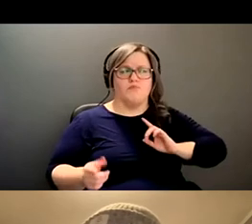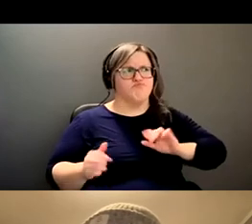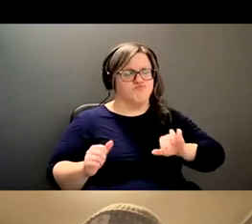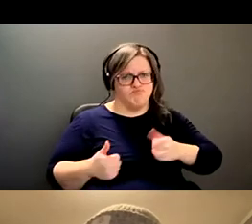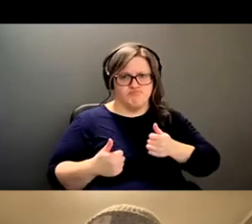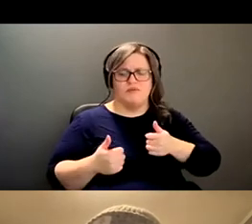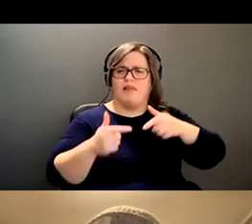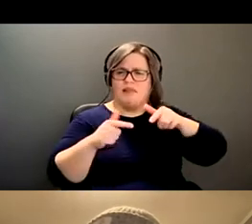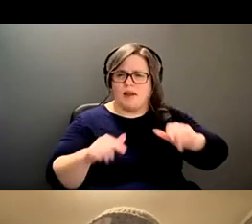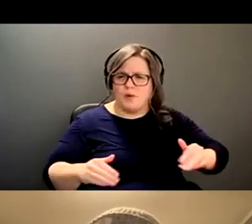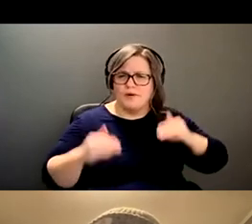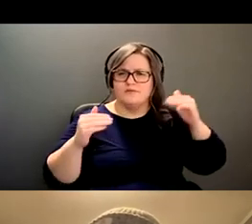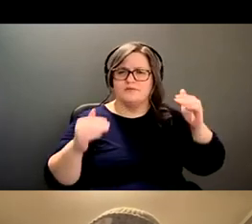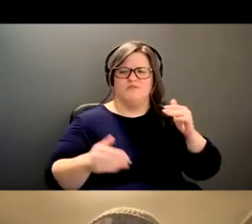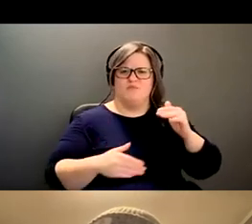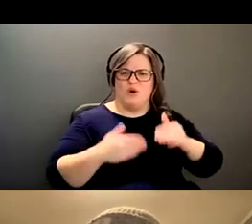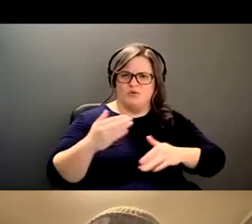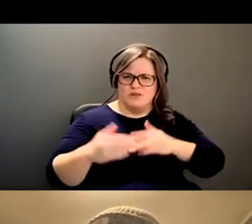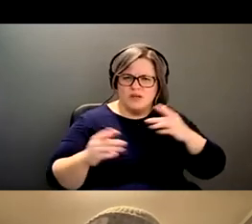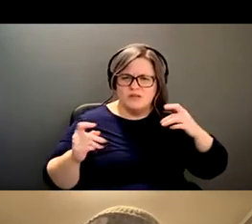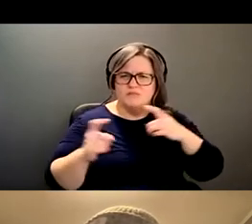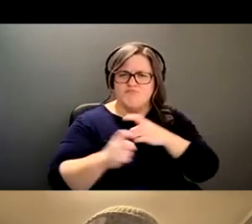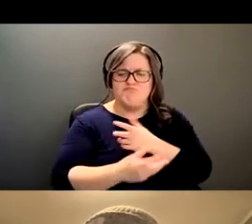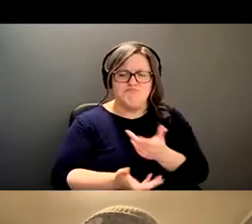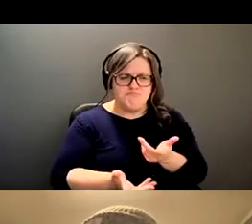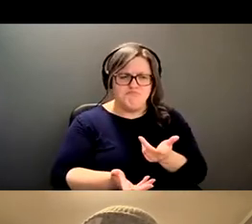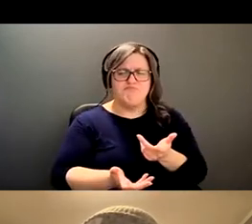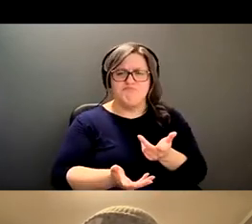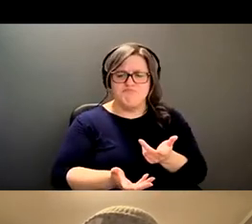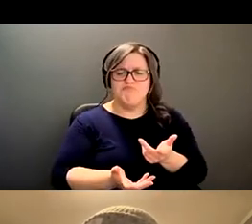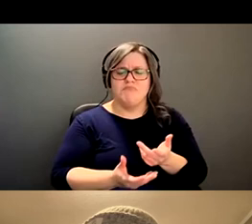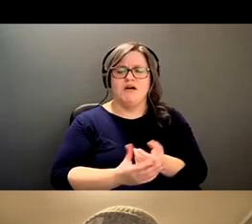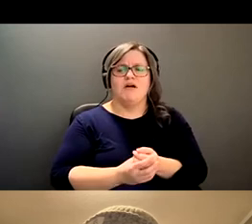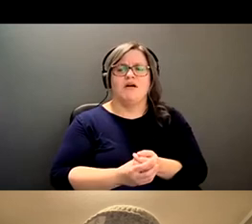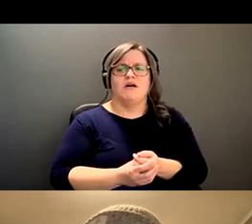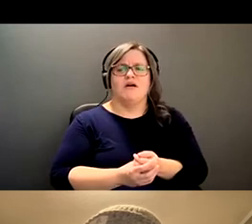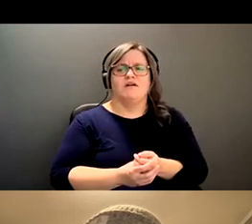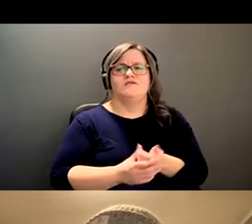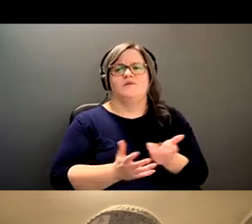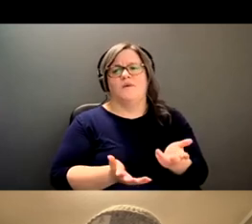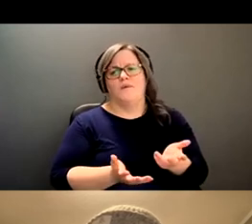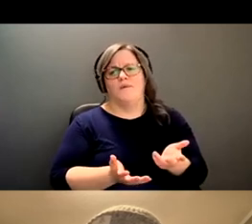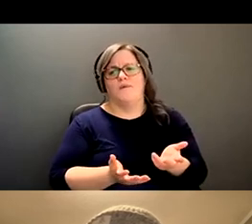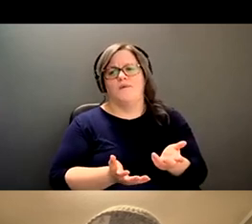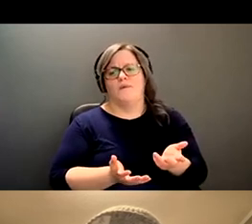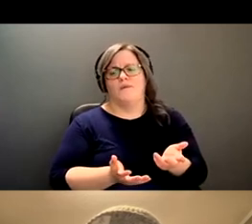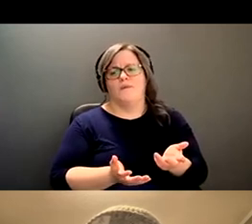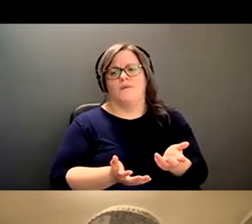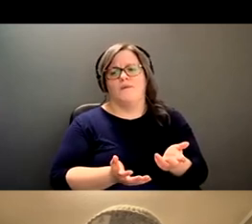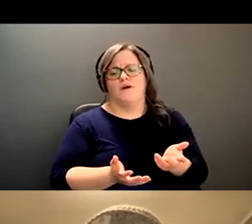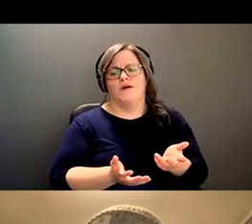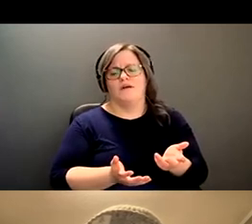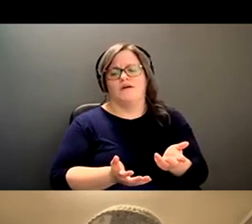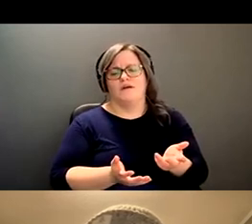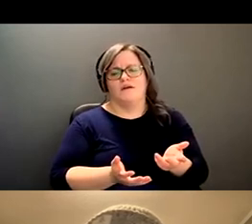process, everything. And yeah, and like so I'm just like, oh, even if there's artists